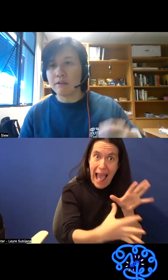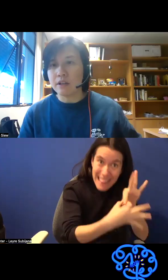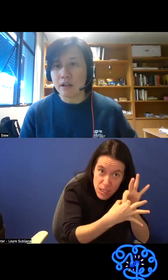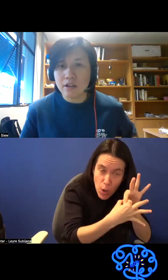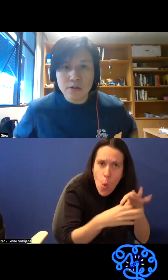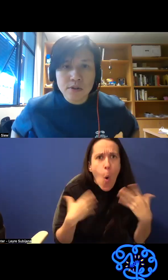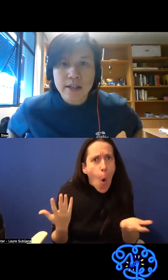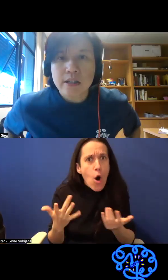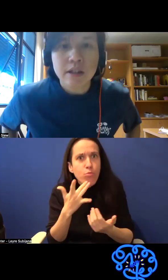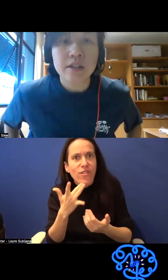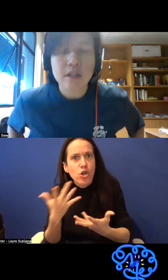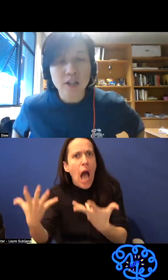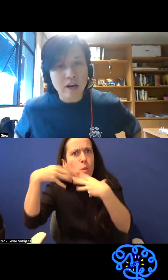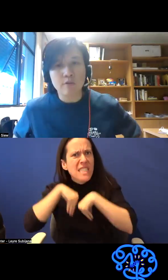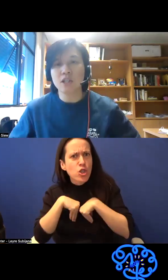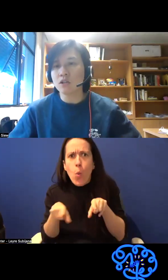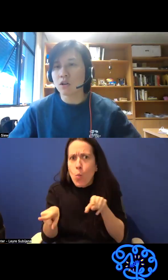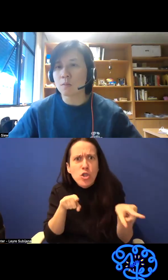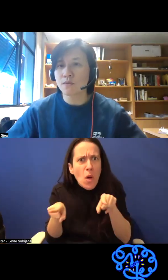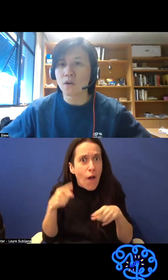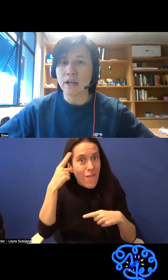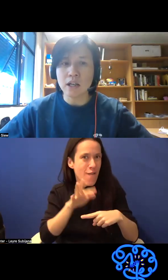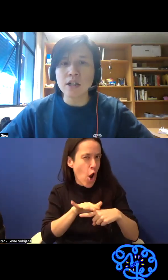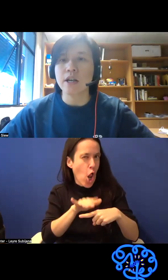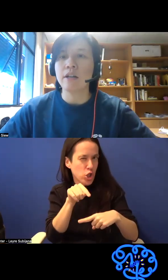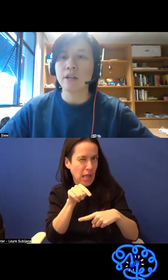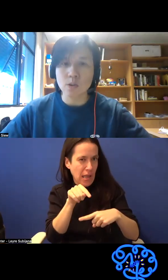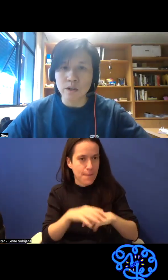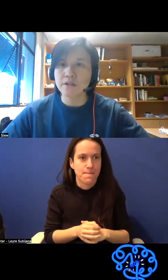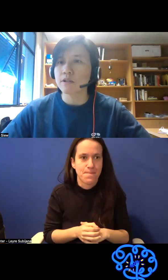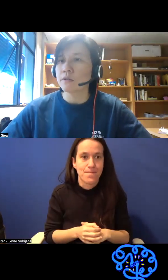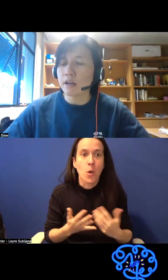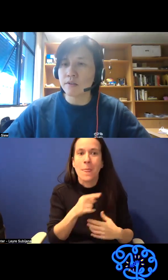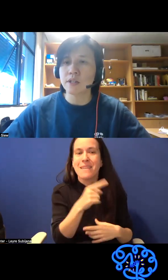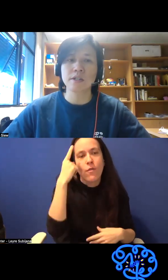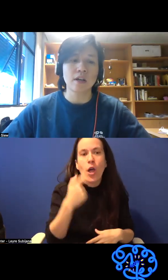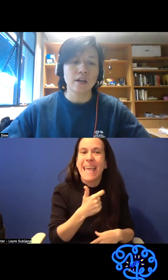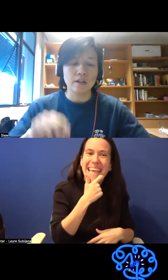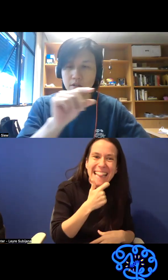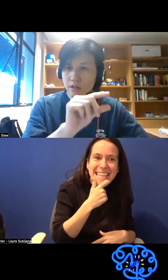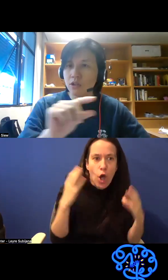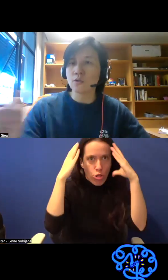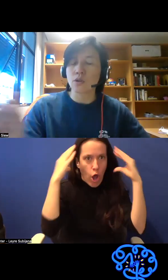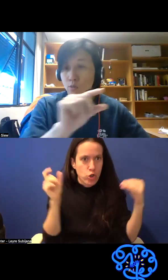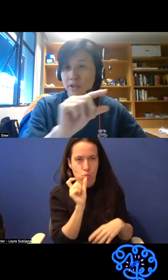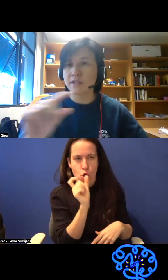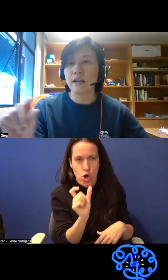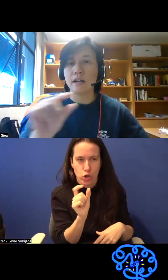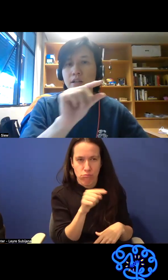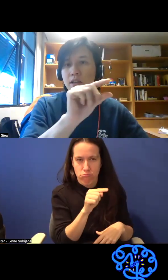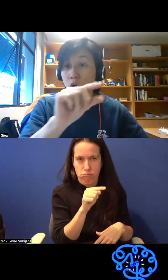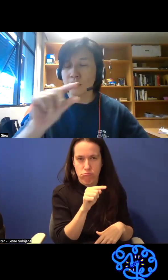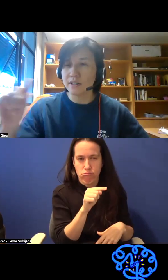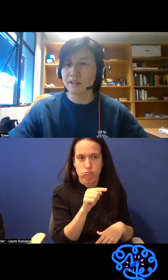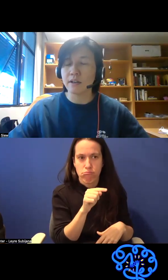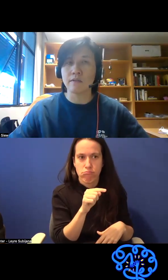that we use here is age of acquisition norms for English and Dutch words. So that gives us the nodes or the words and